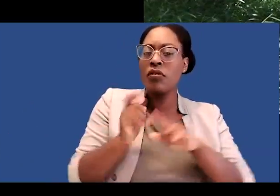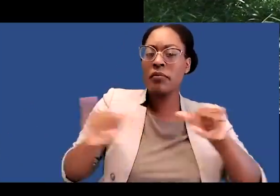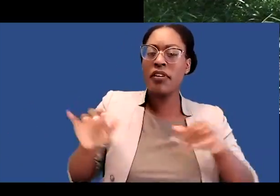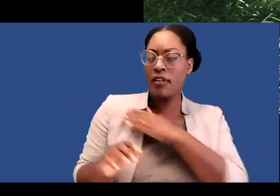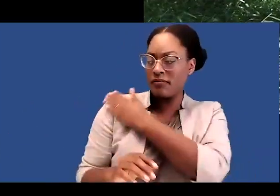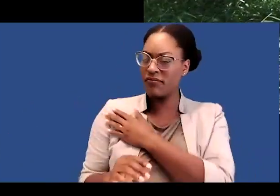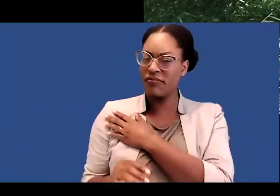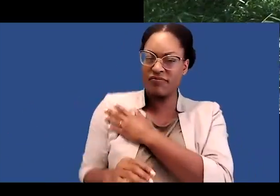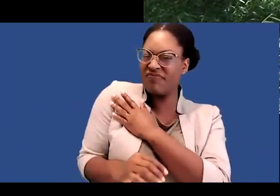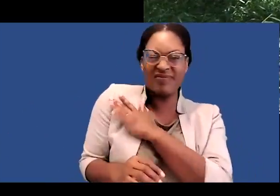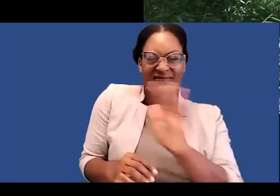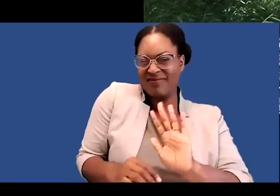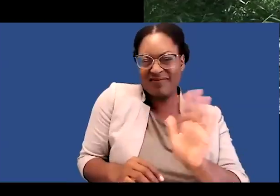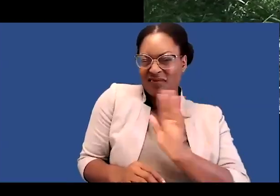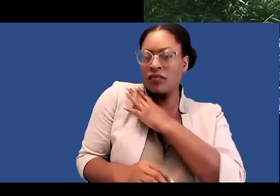shoulder.